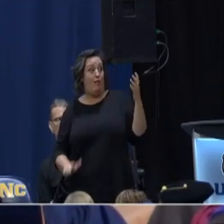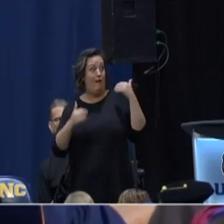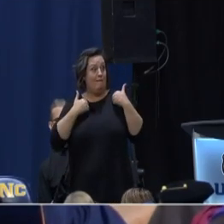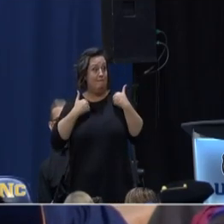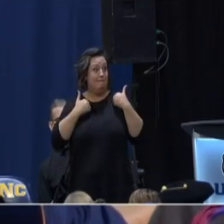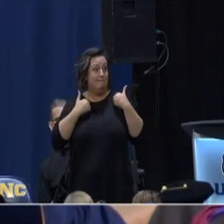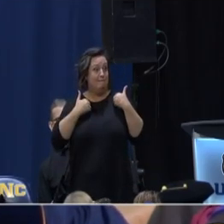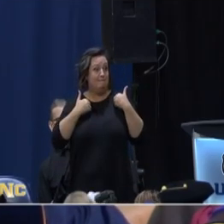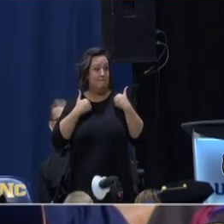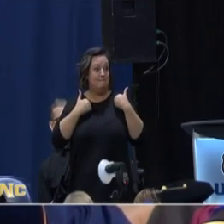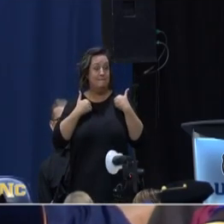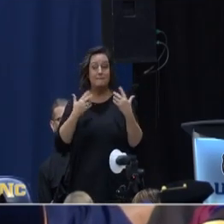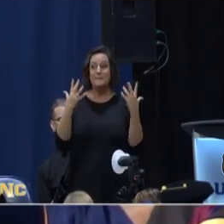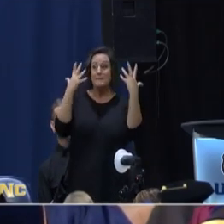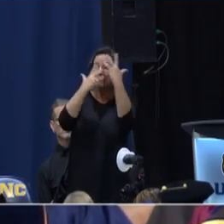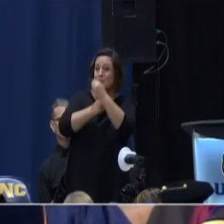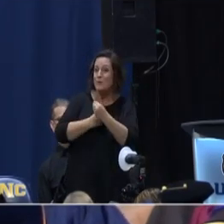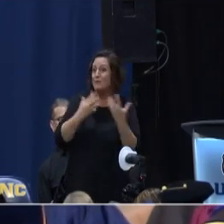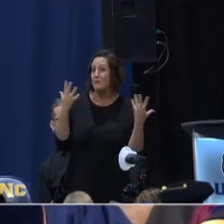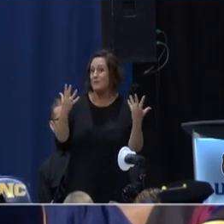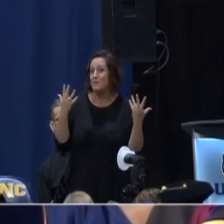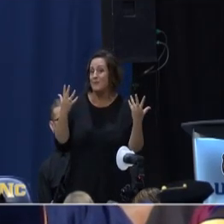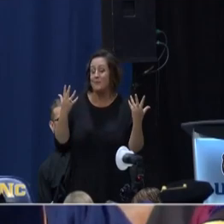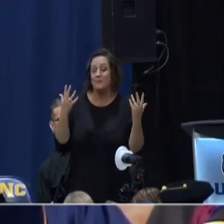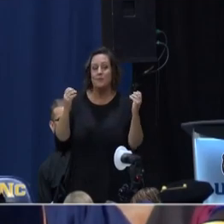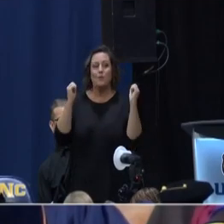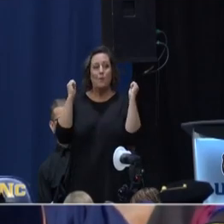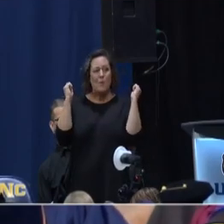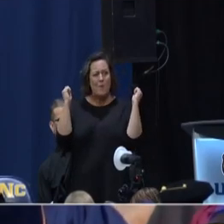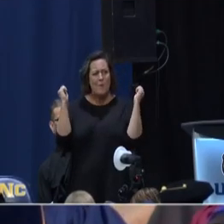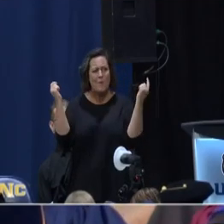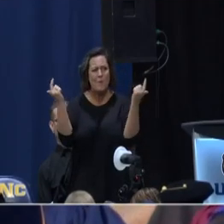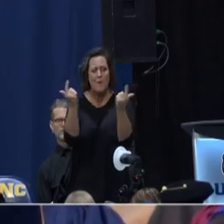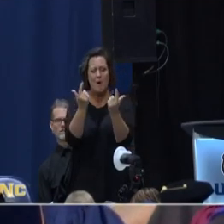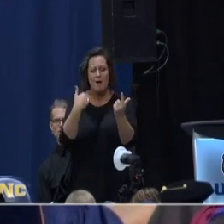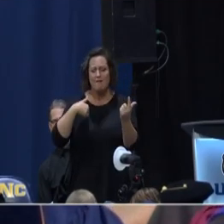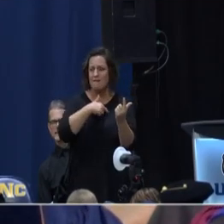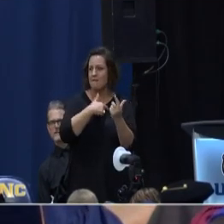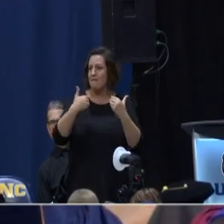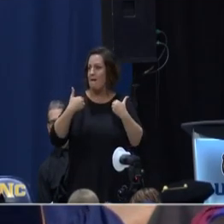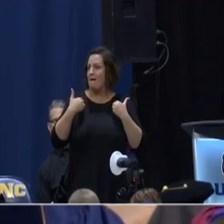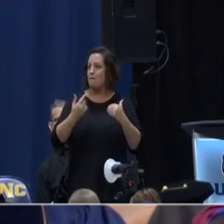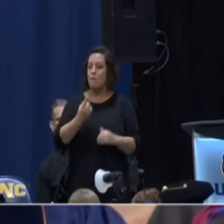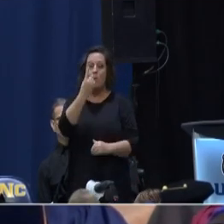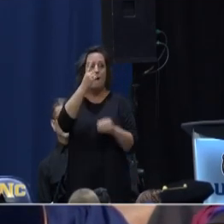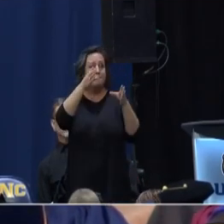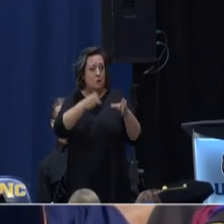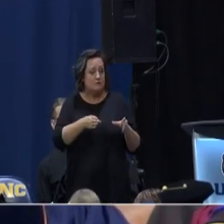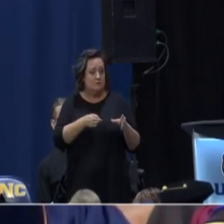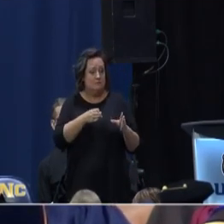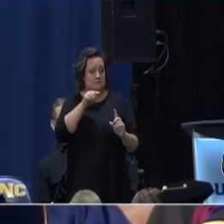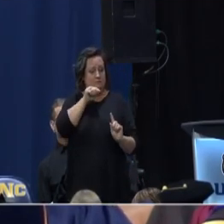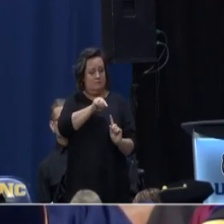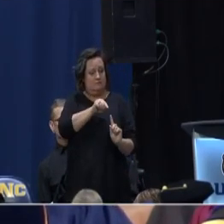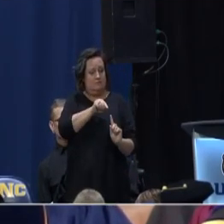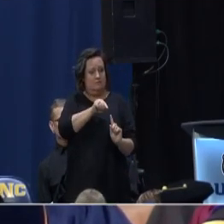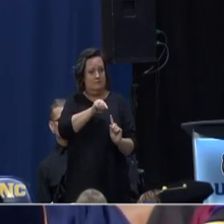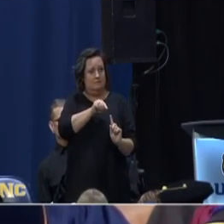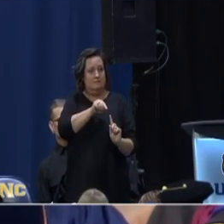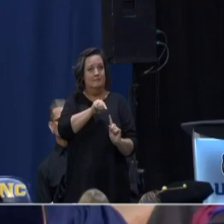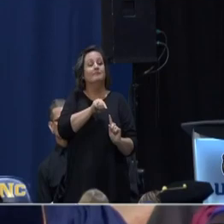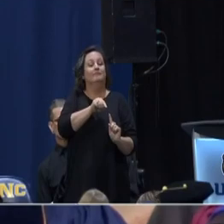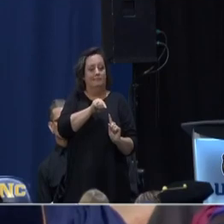What's beautiful, however, is that we have, all of us have had at least one person that has seen our